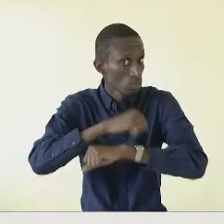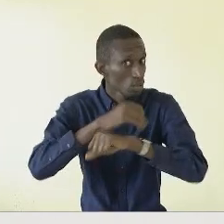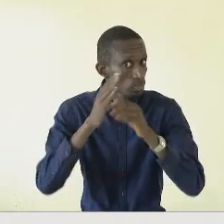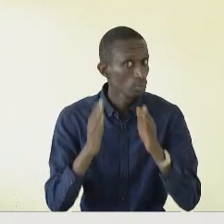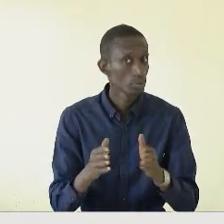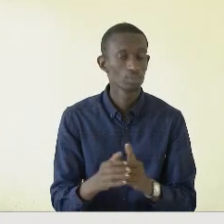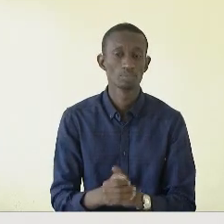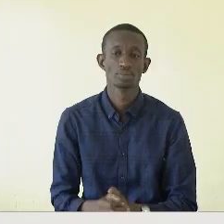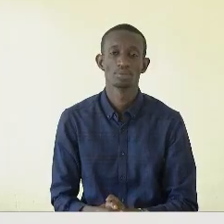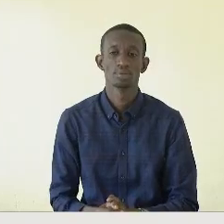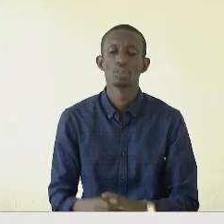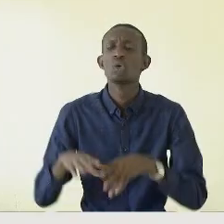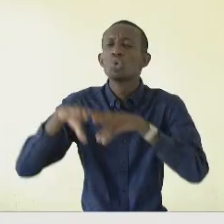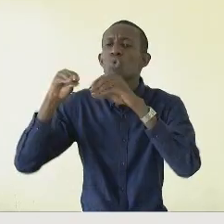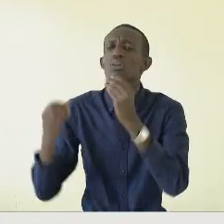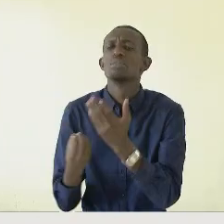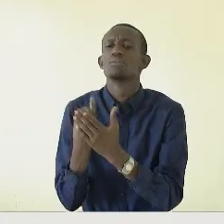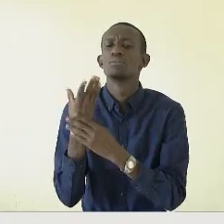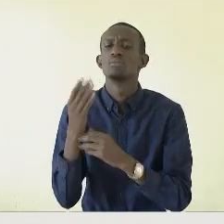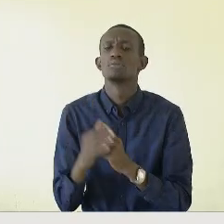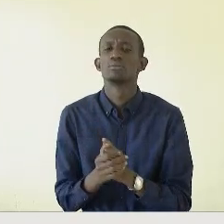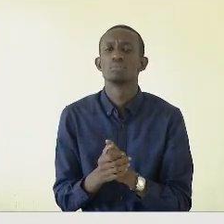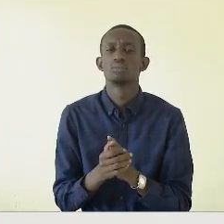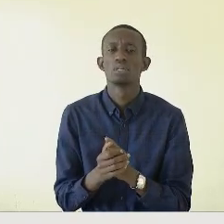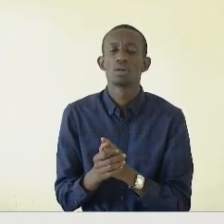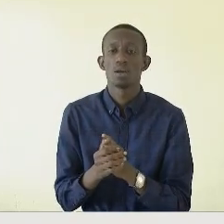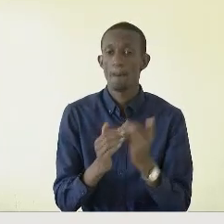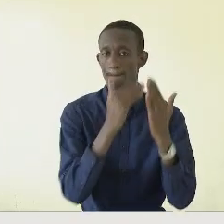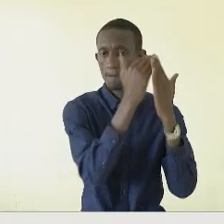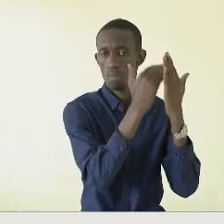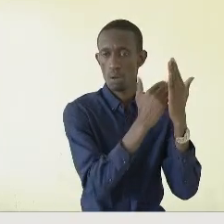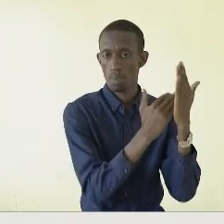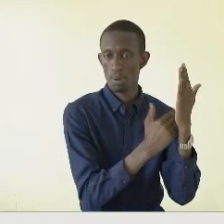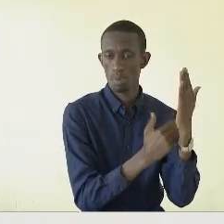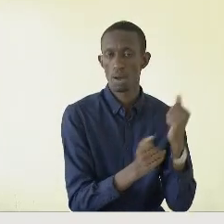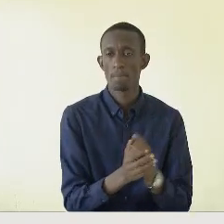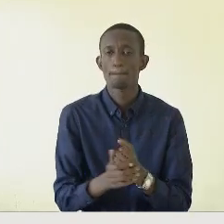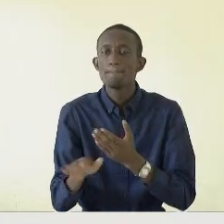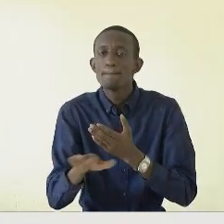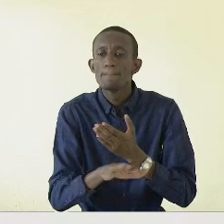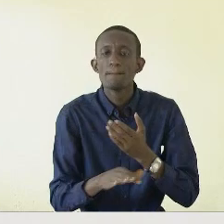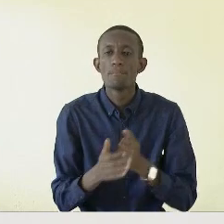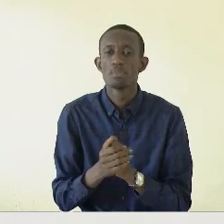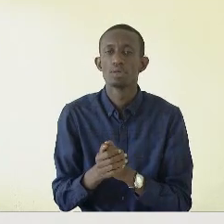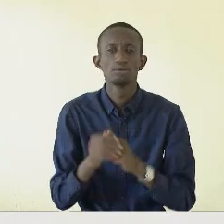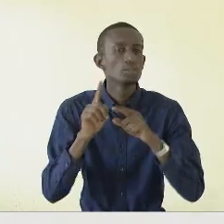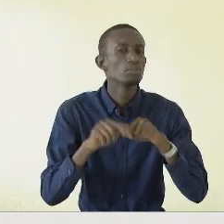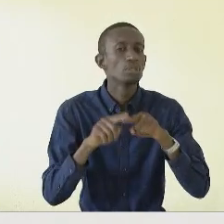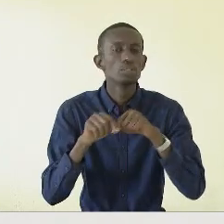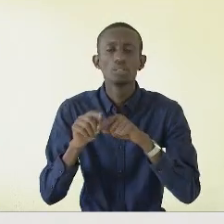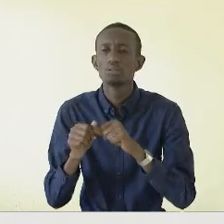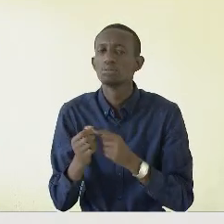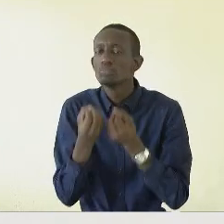Students, plants are classified on the basis of the presence of the flower